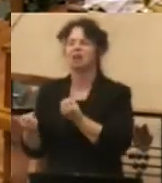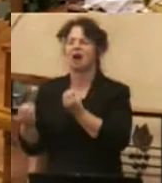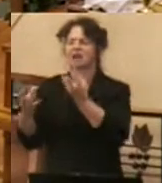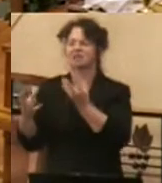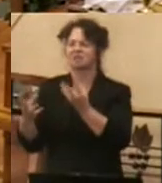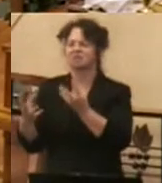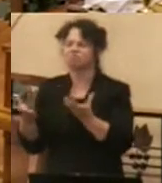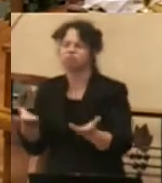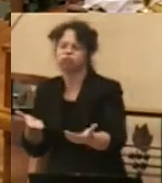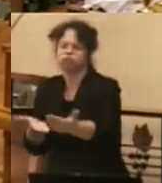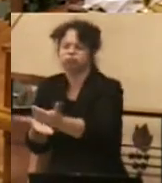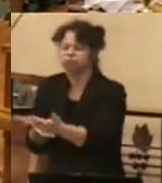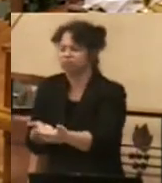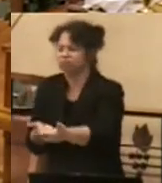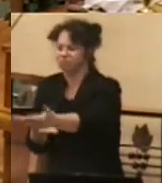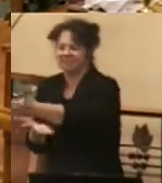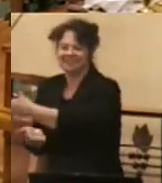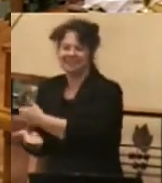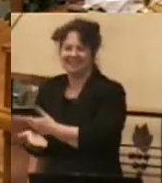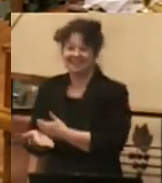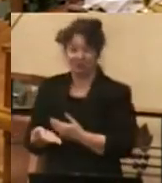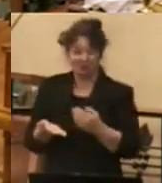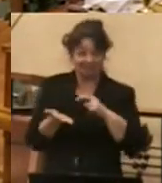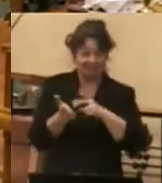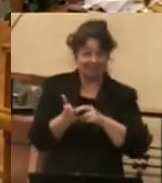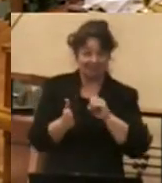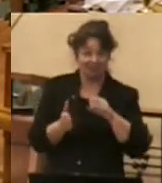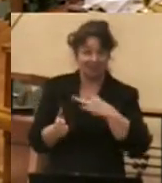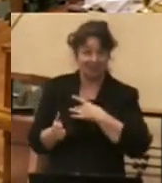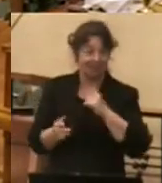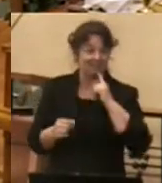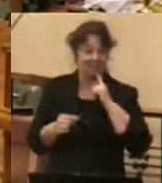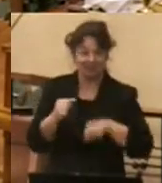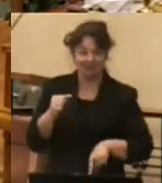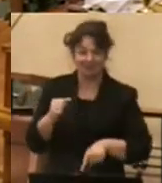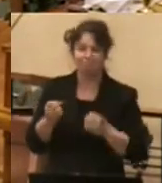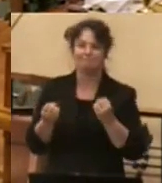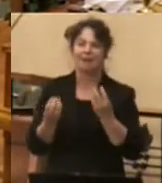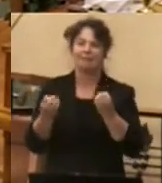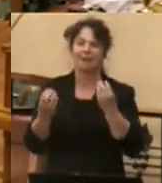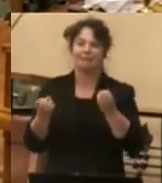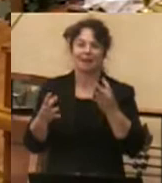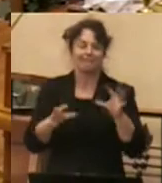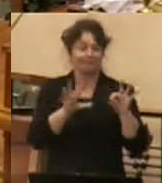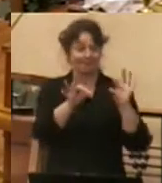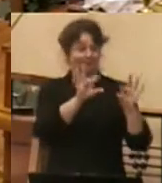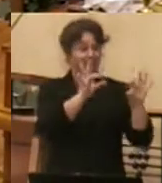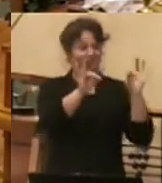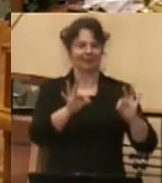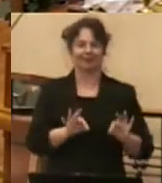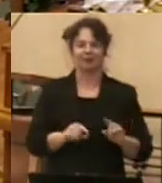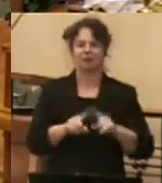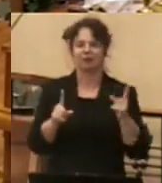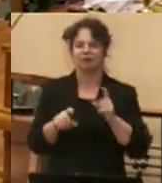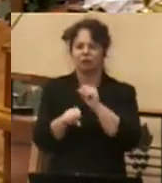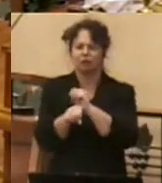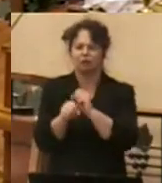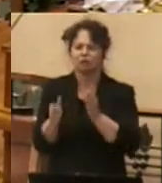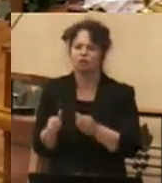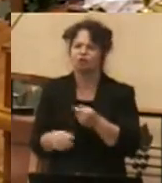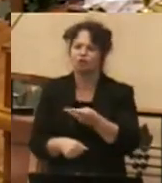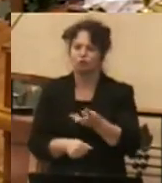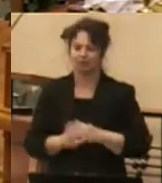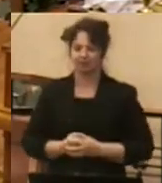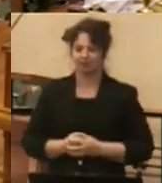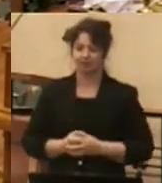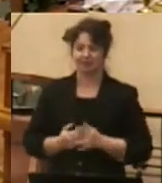like tomatoes, that means there are lots of tomatoes on the bush. But the laborers are few, Jesus said, which means there aren't